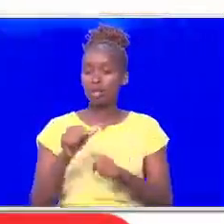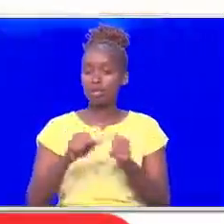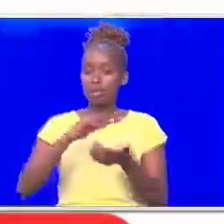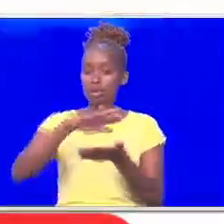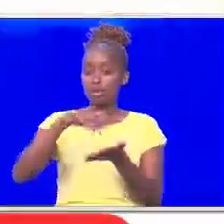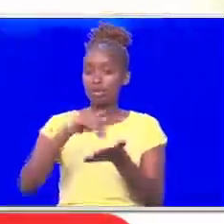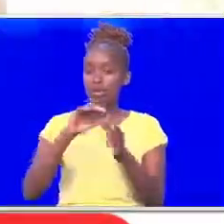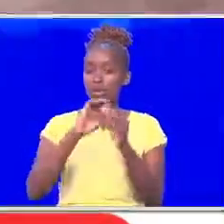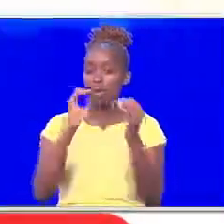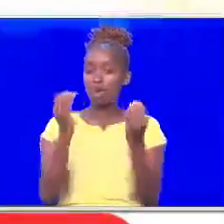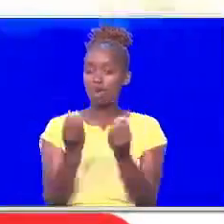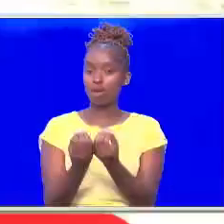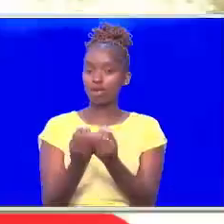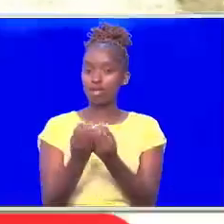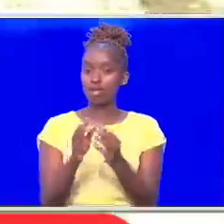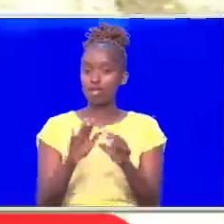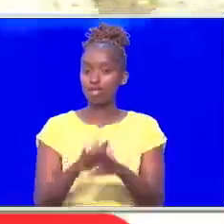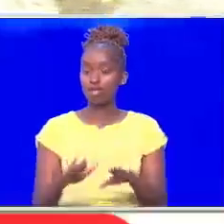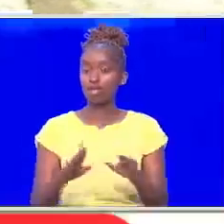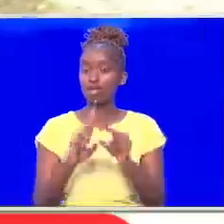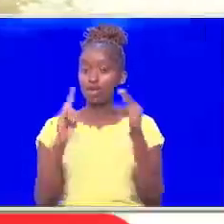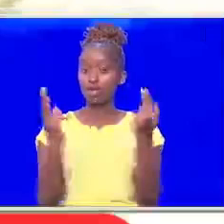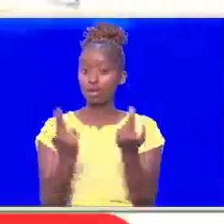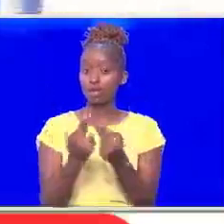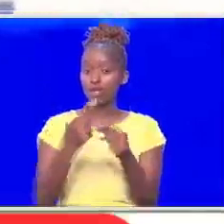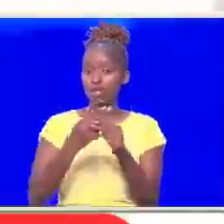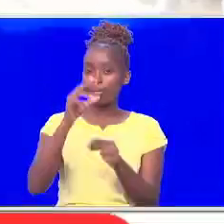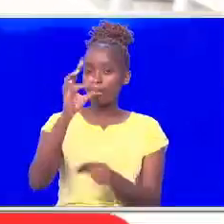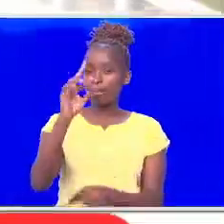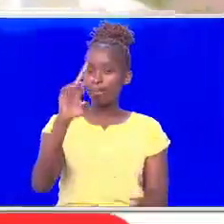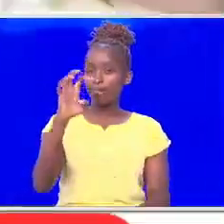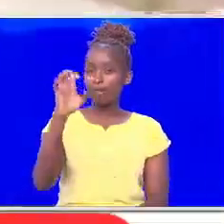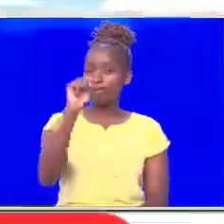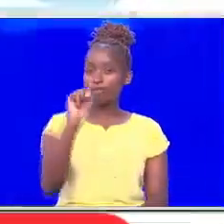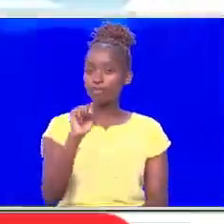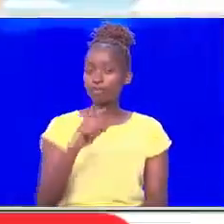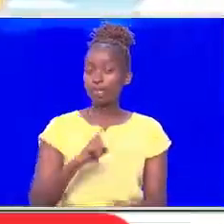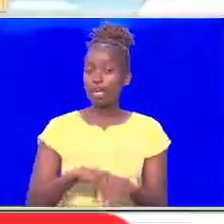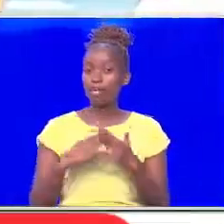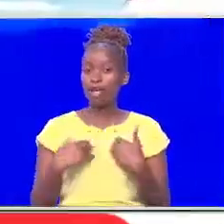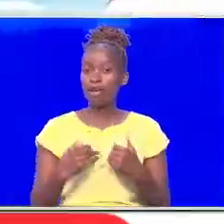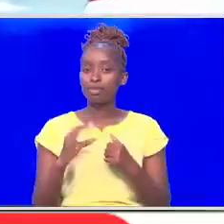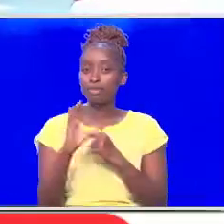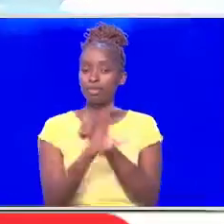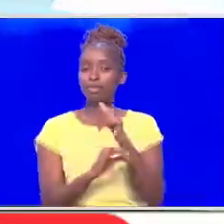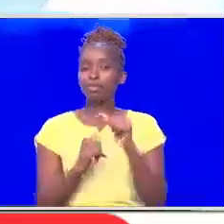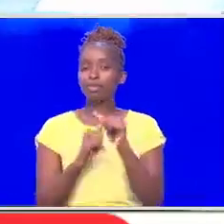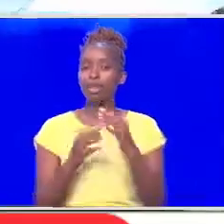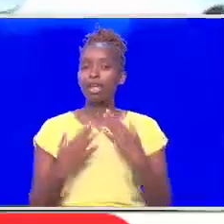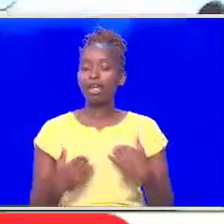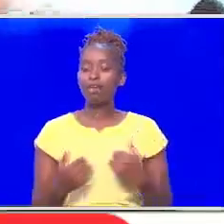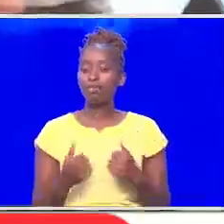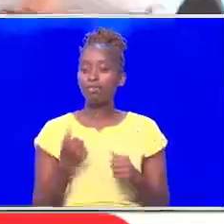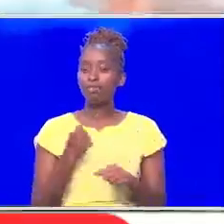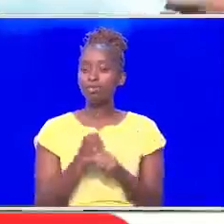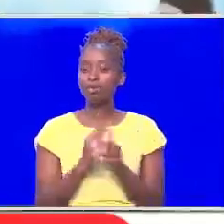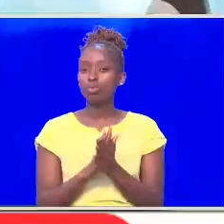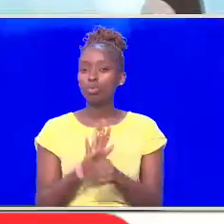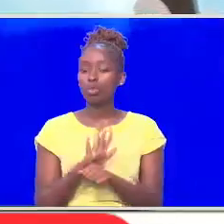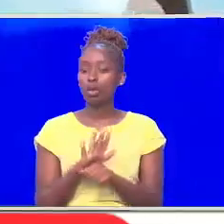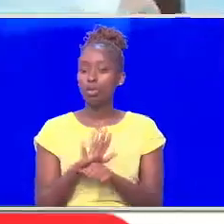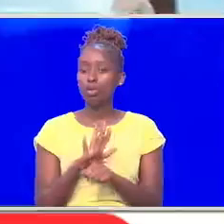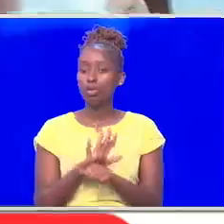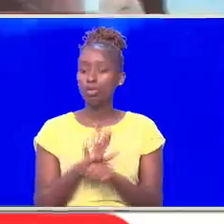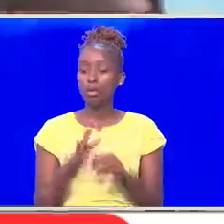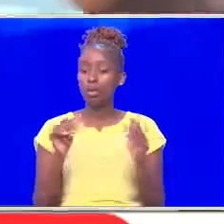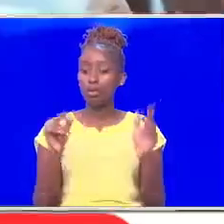of Trade Unions, Francis Atwoli, as the country continues to grapple with various issues. The doctor's strike that hit its 49th